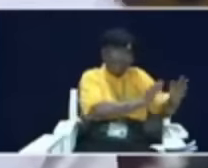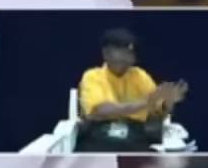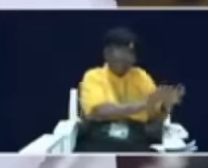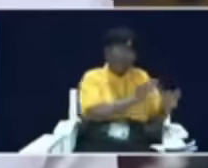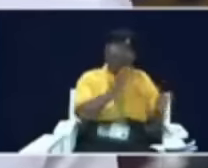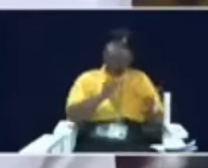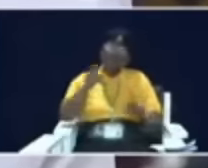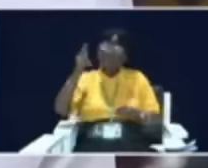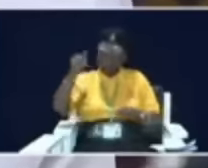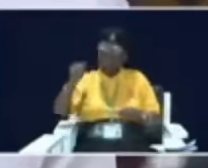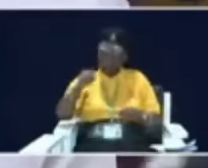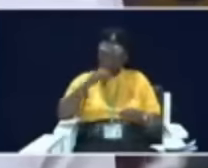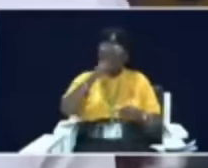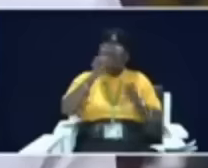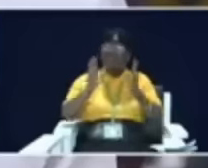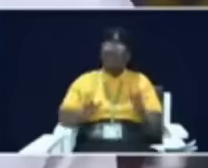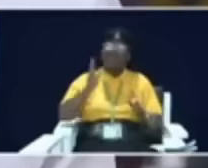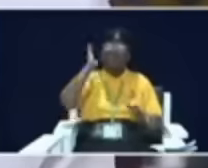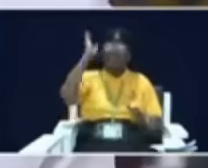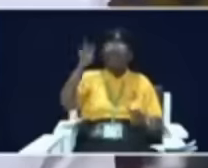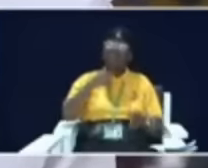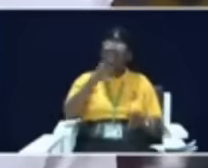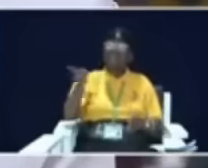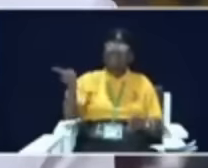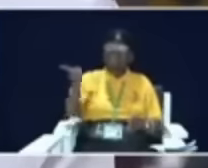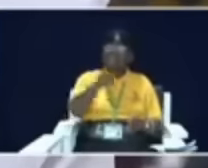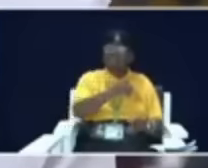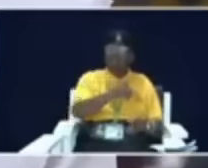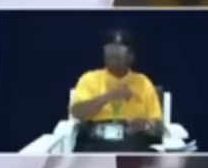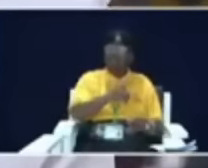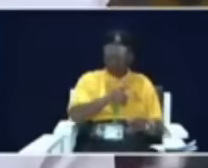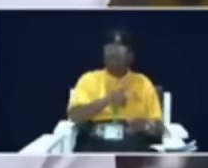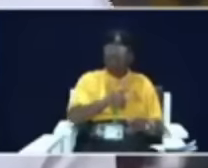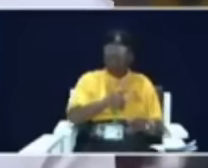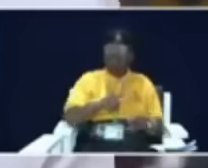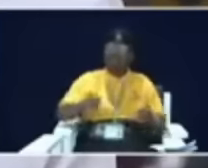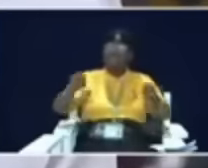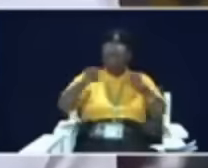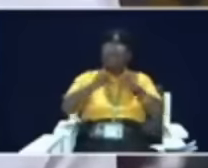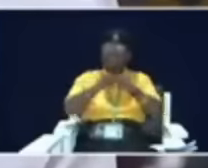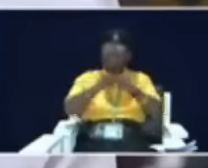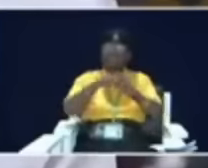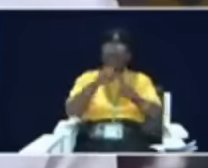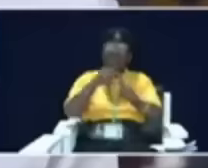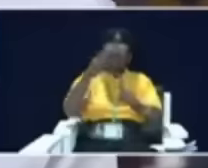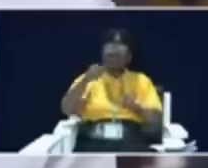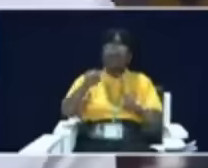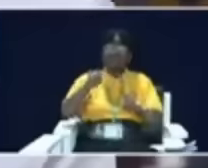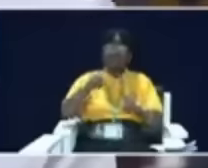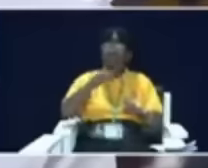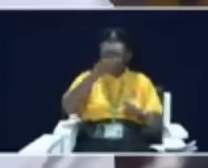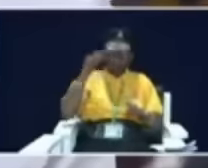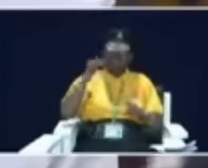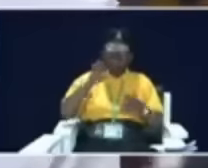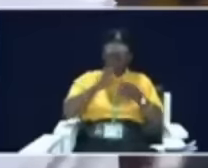The elders will tell you, even when the farm belongs to both father and son, there will still